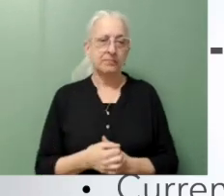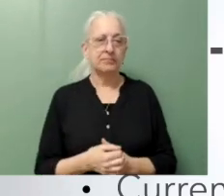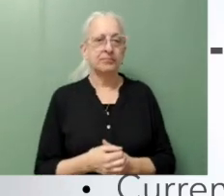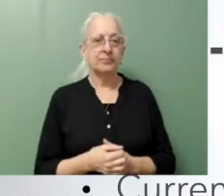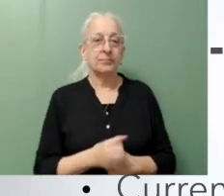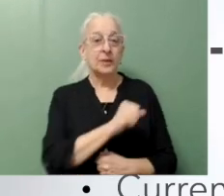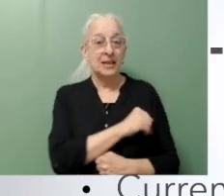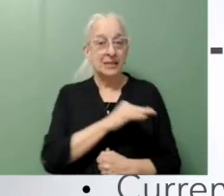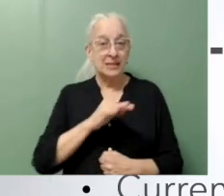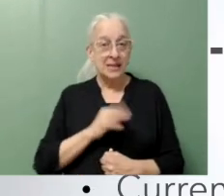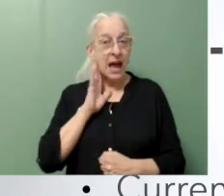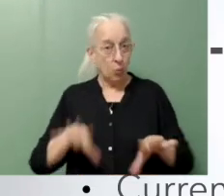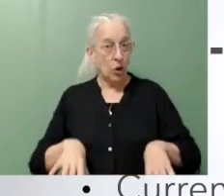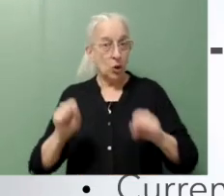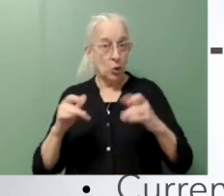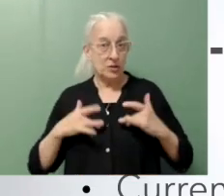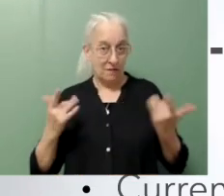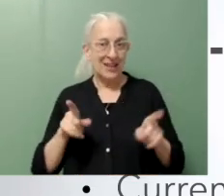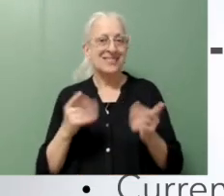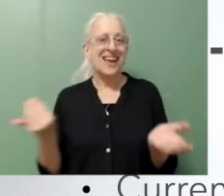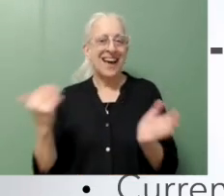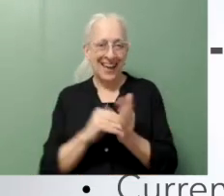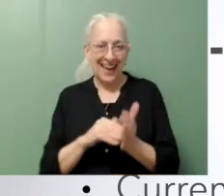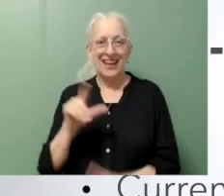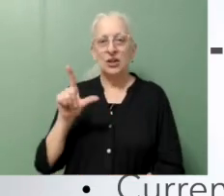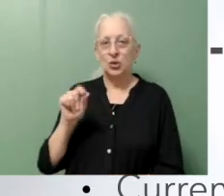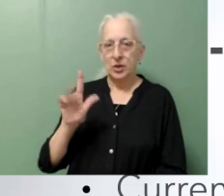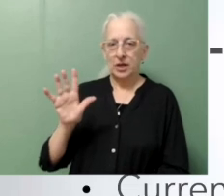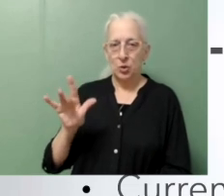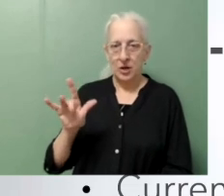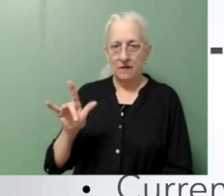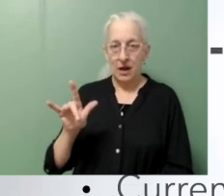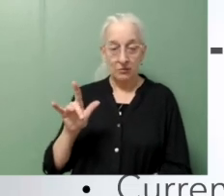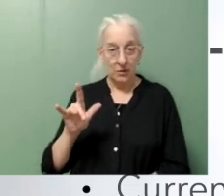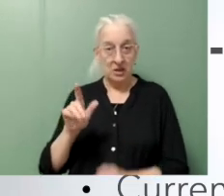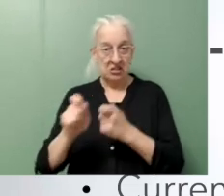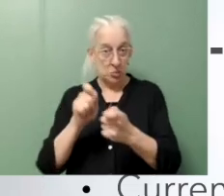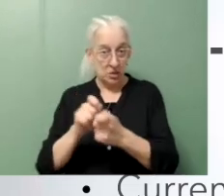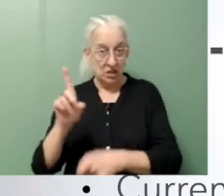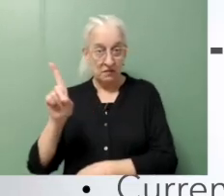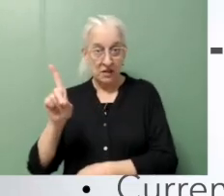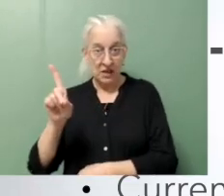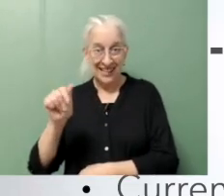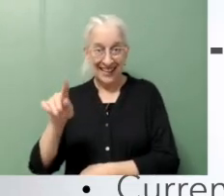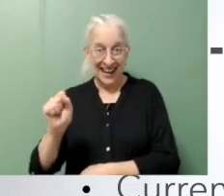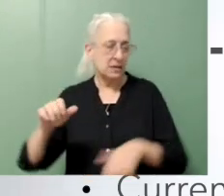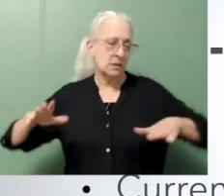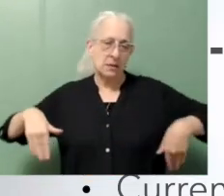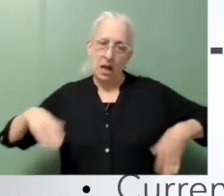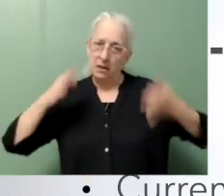will be holding these events in 2025, but the dates are yet to be determined as we are in the process